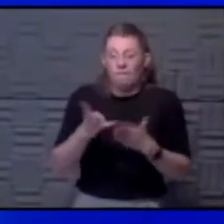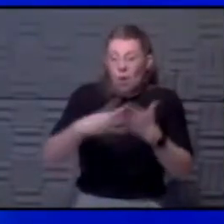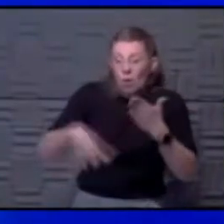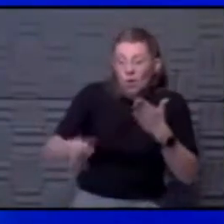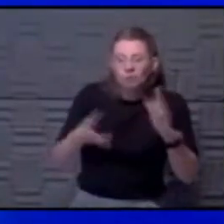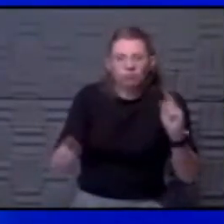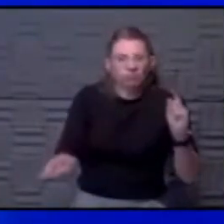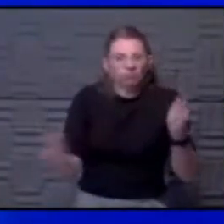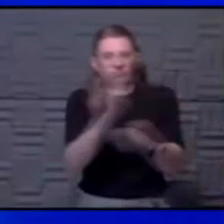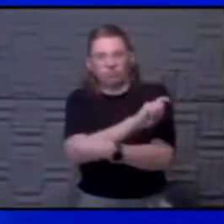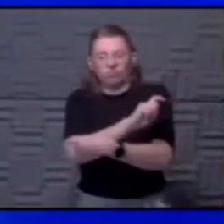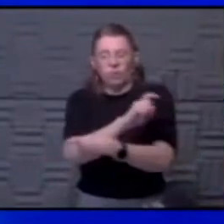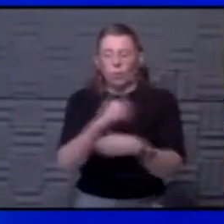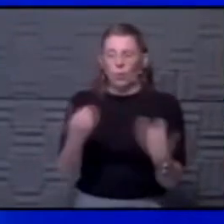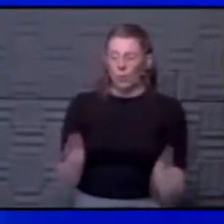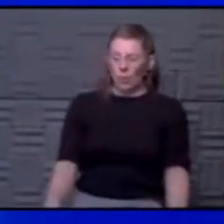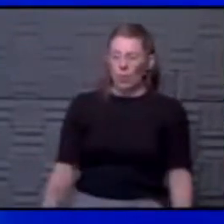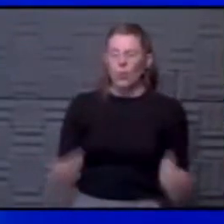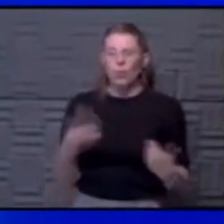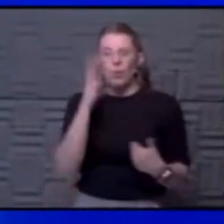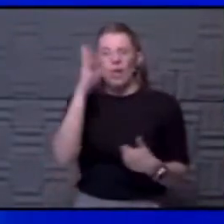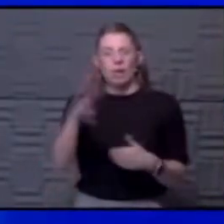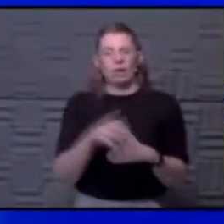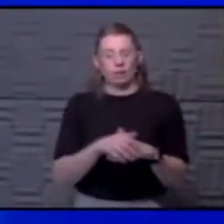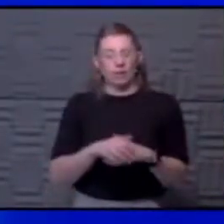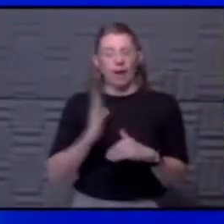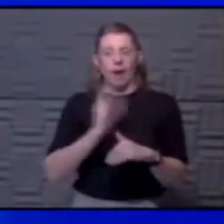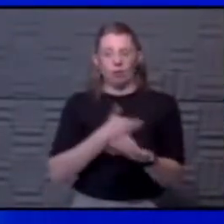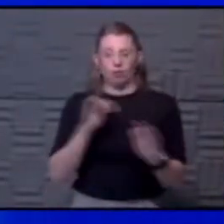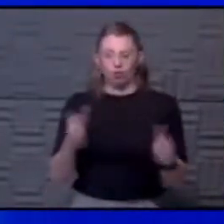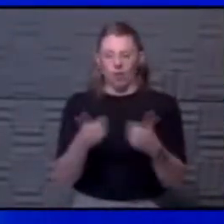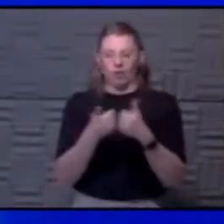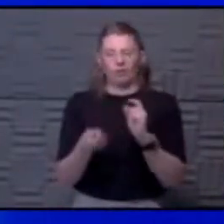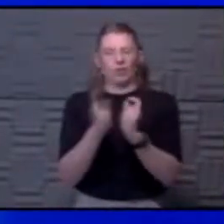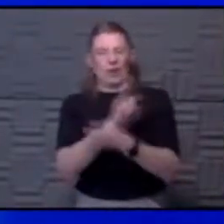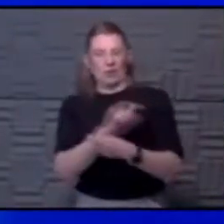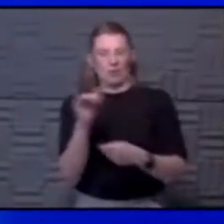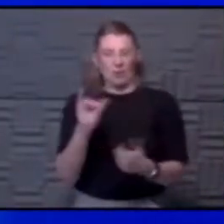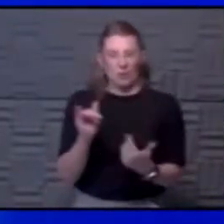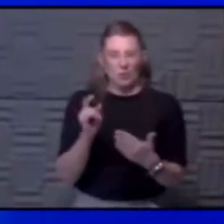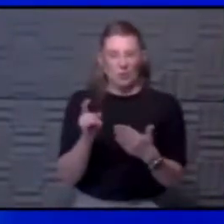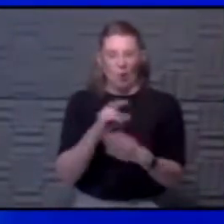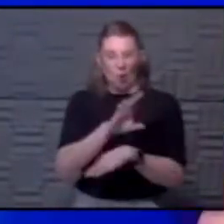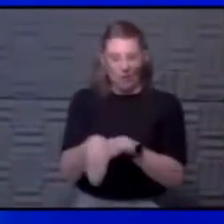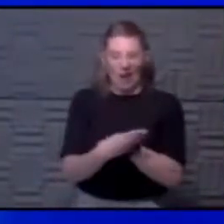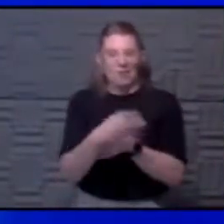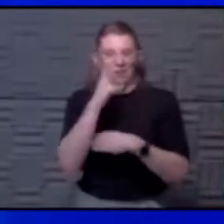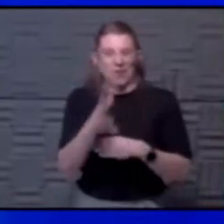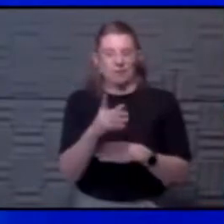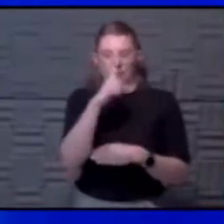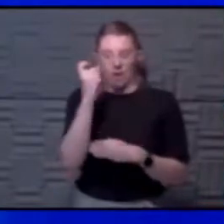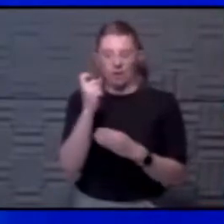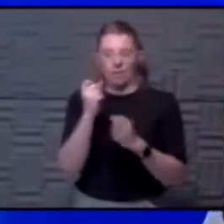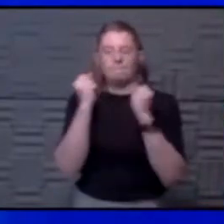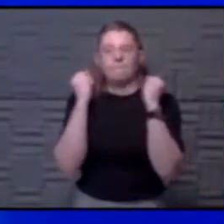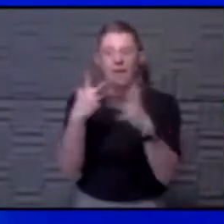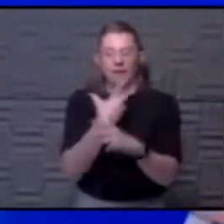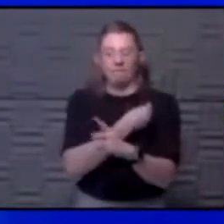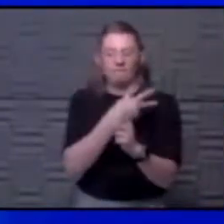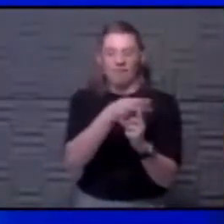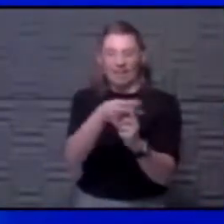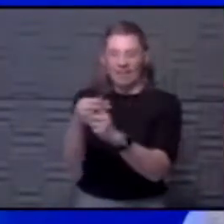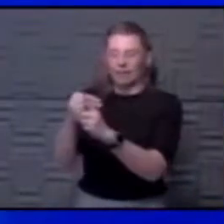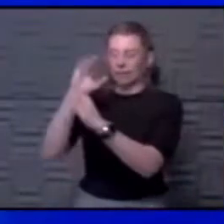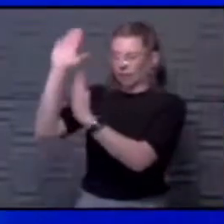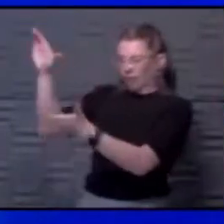going to change and go upside down, and our challenges will change almost overnight as we get a lot of vaccine. Then it's going to be getting